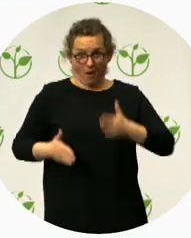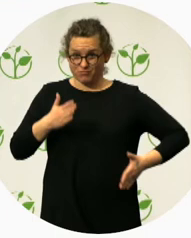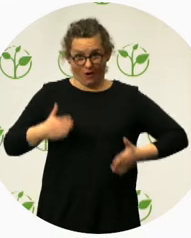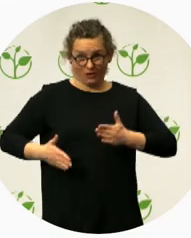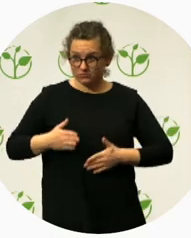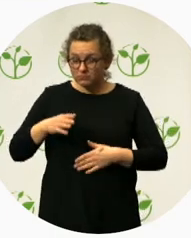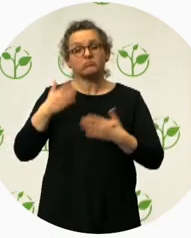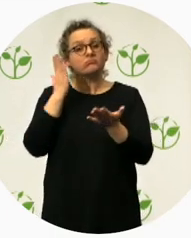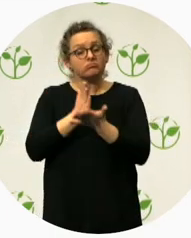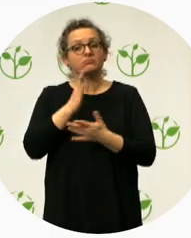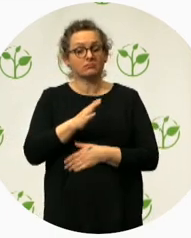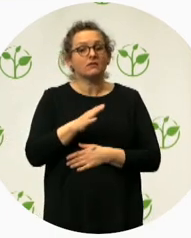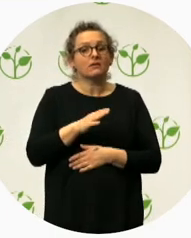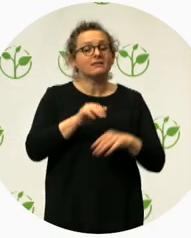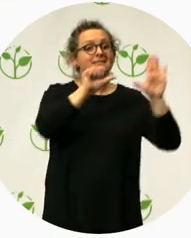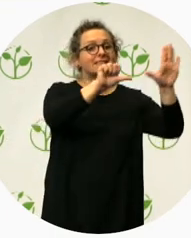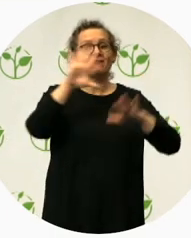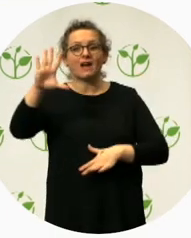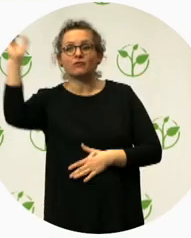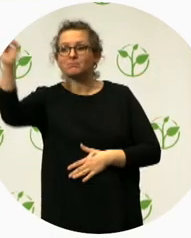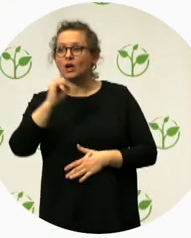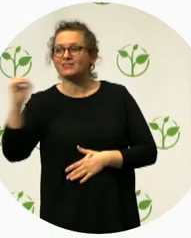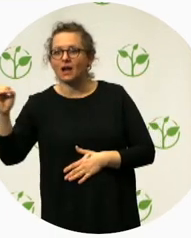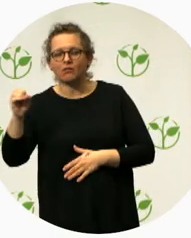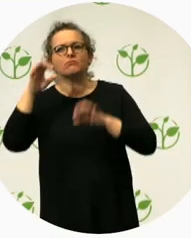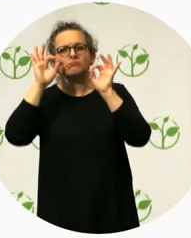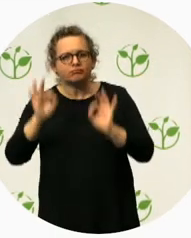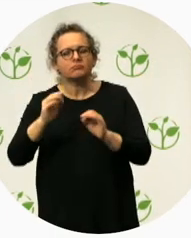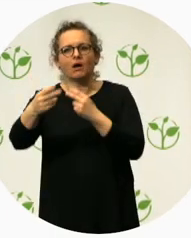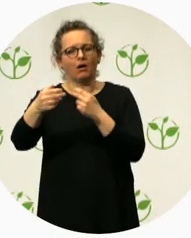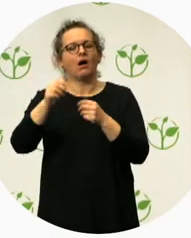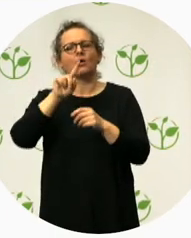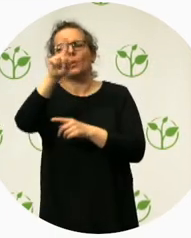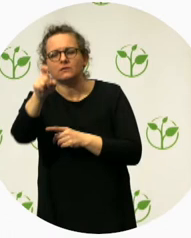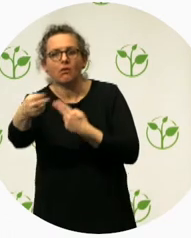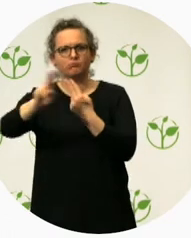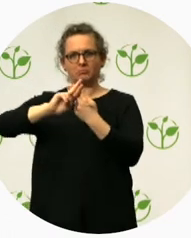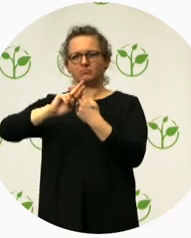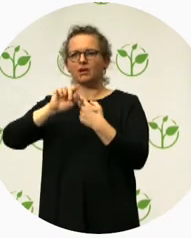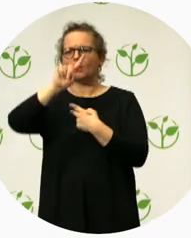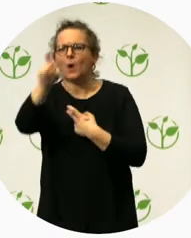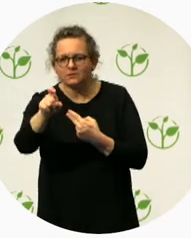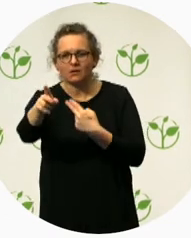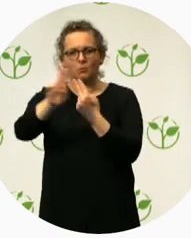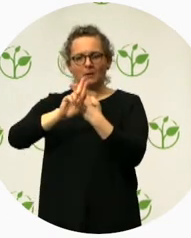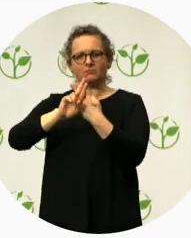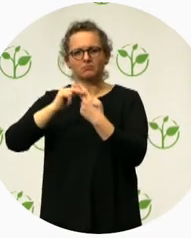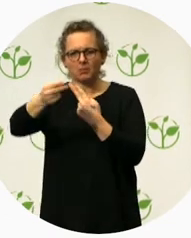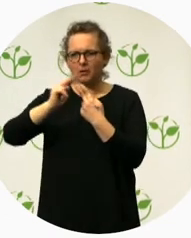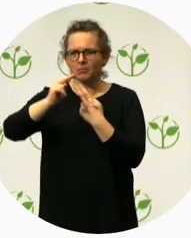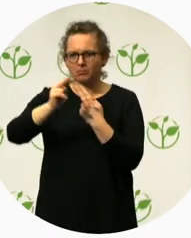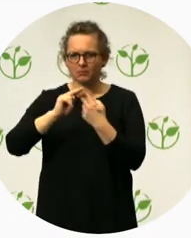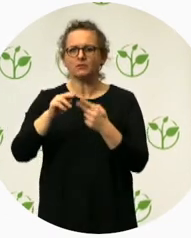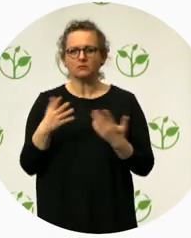idea that this was actually going on. And when they found out, they were shocked. So what's happening right now is you're seeing AI and